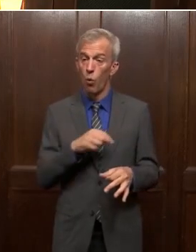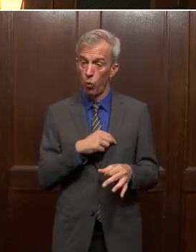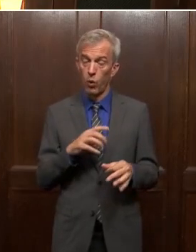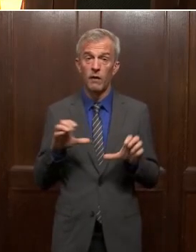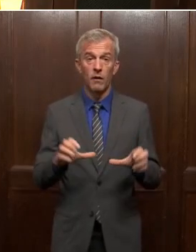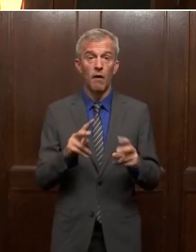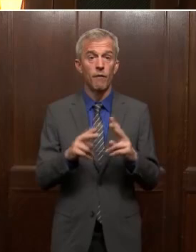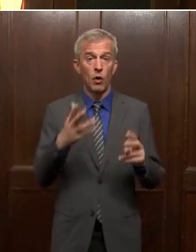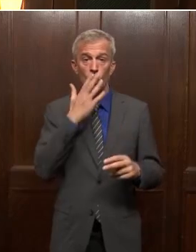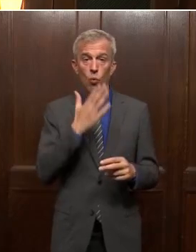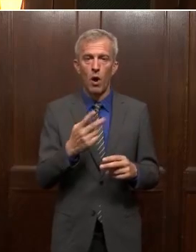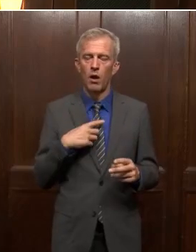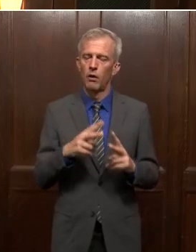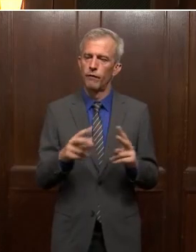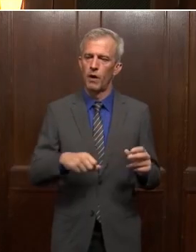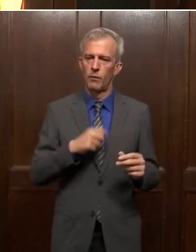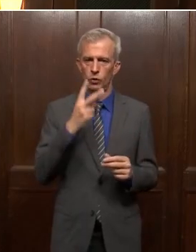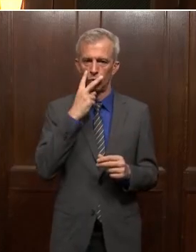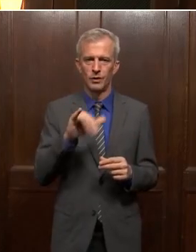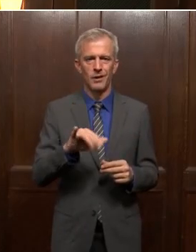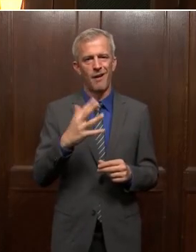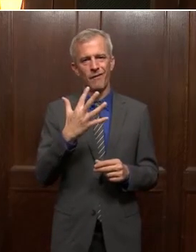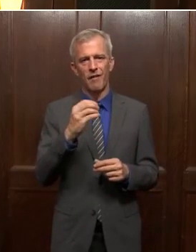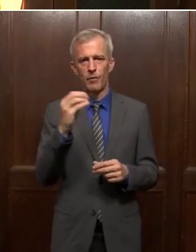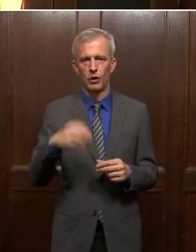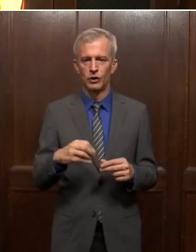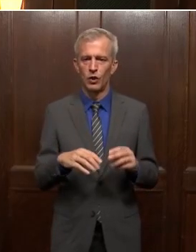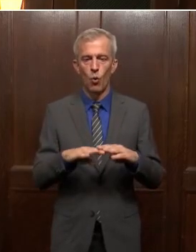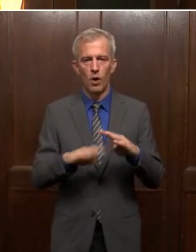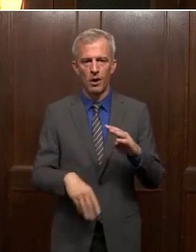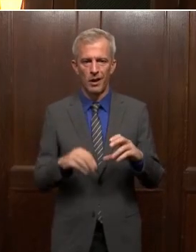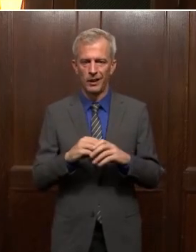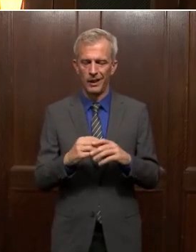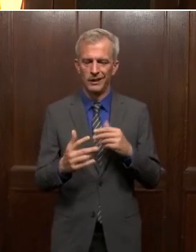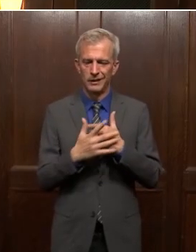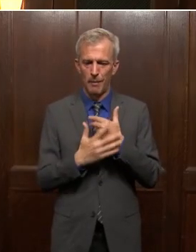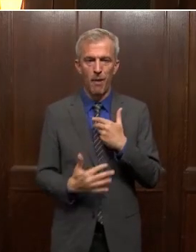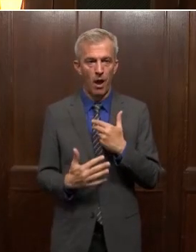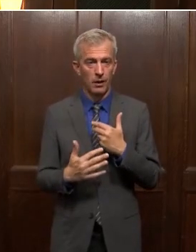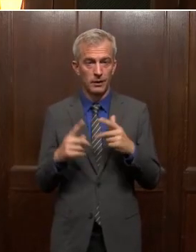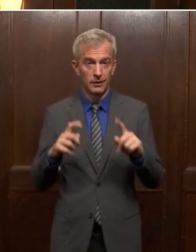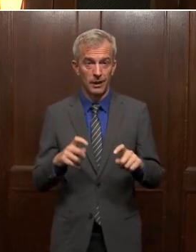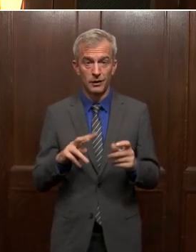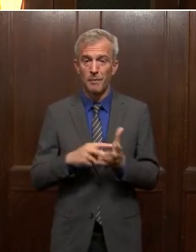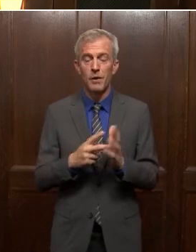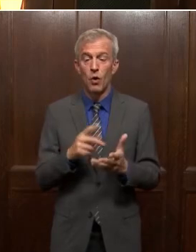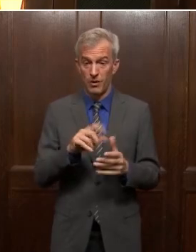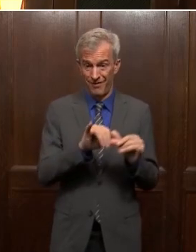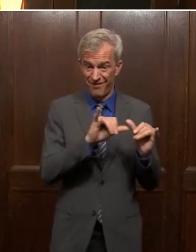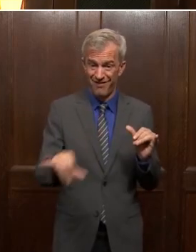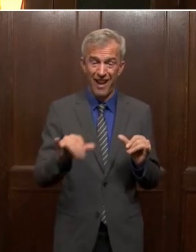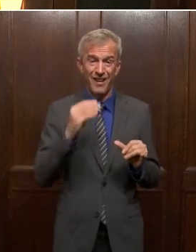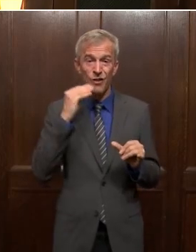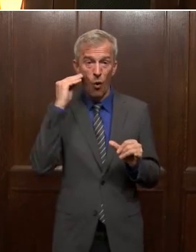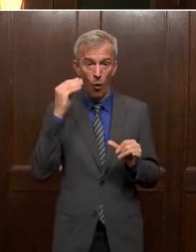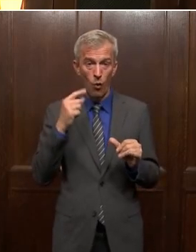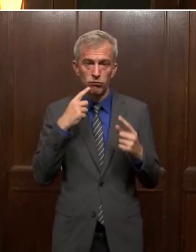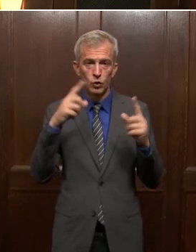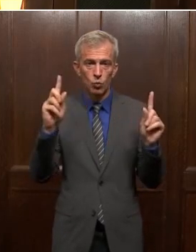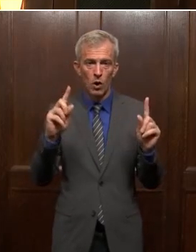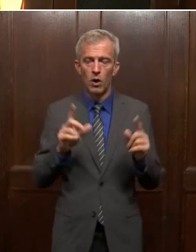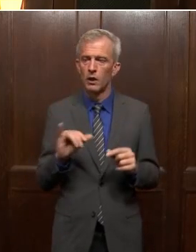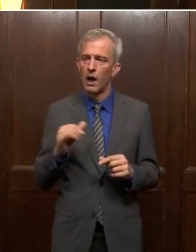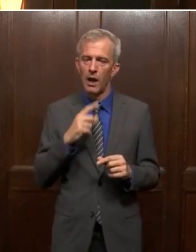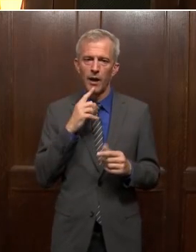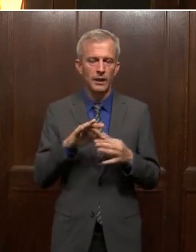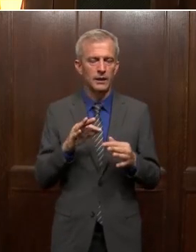Like, I was really proud to see that 5% or less in the serology test. It means what you have done has worked. And as I've said every single night, if it